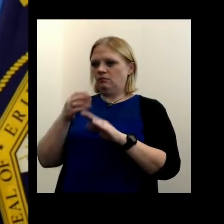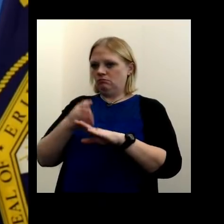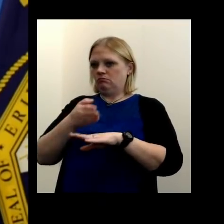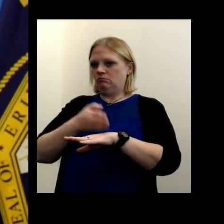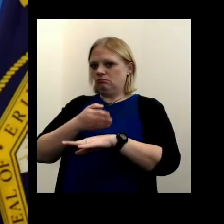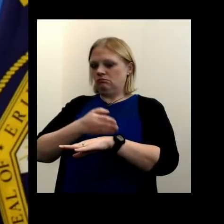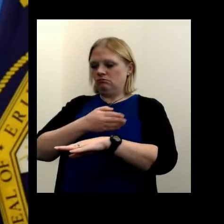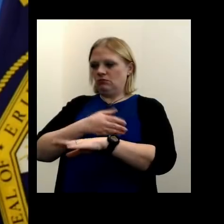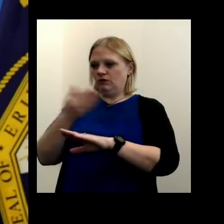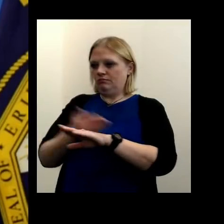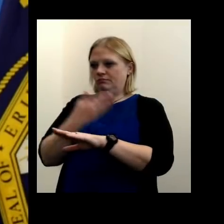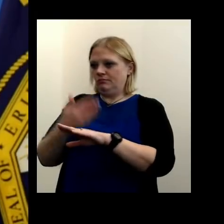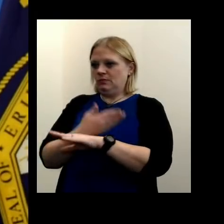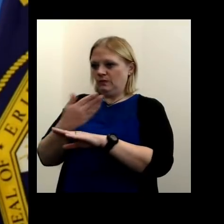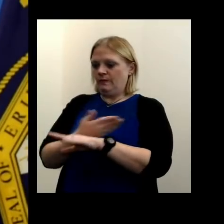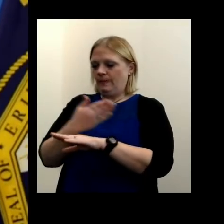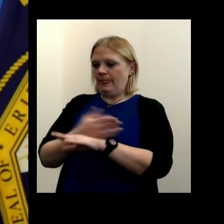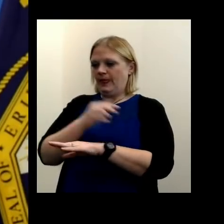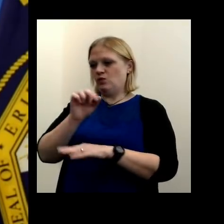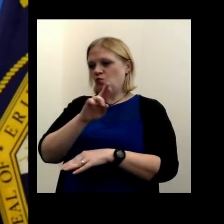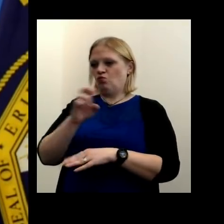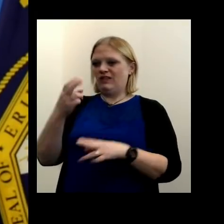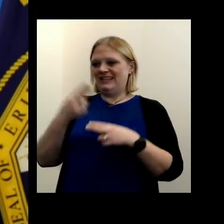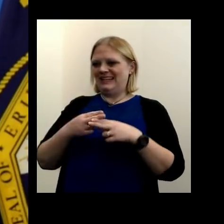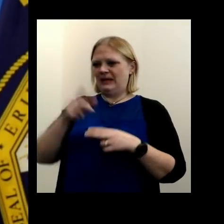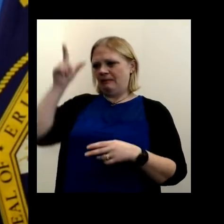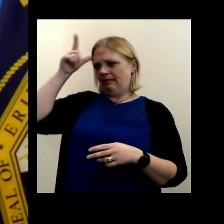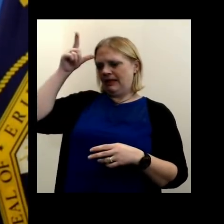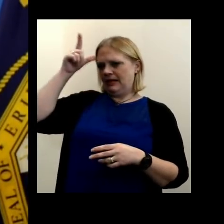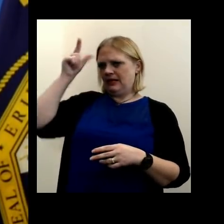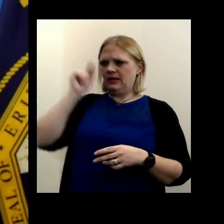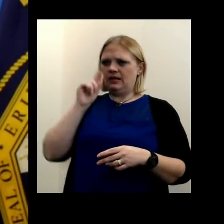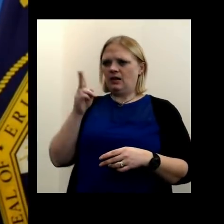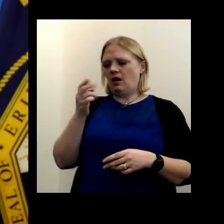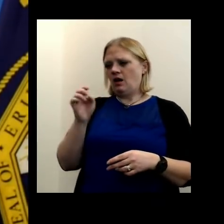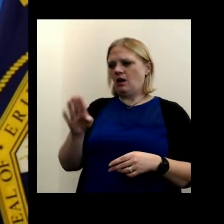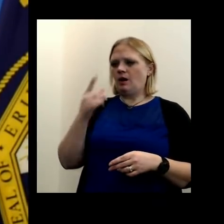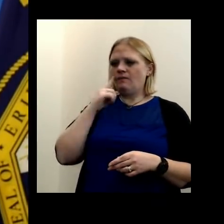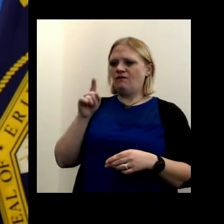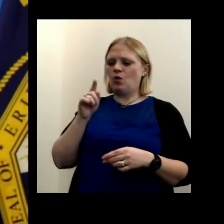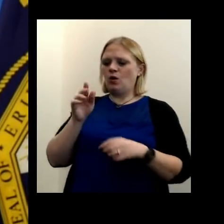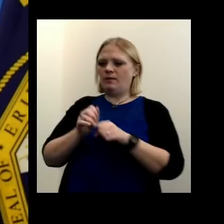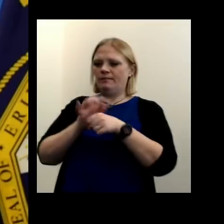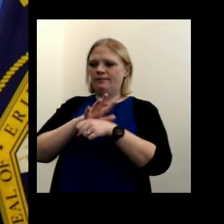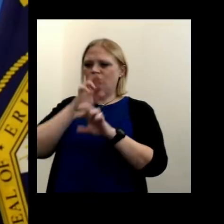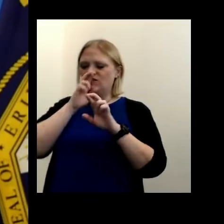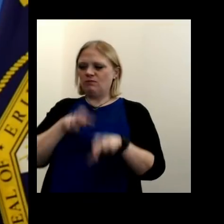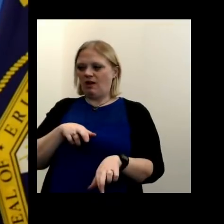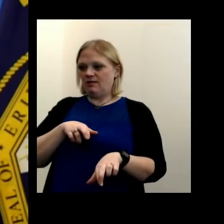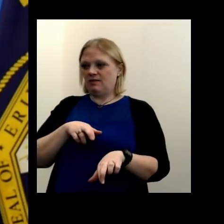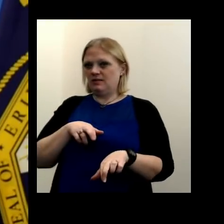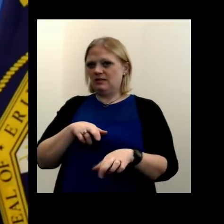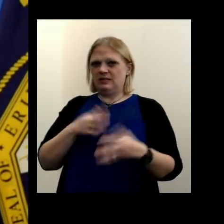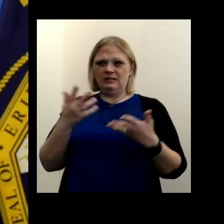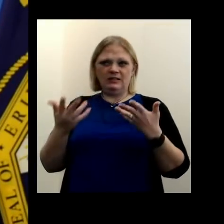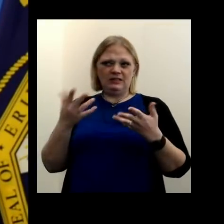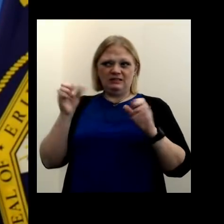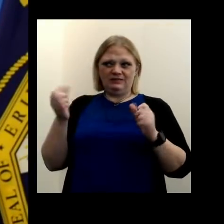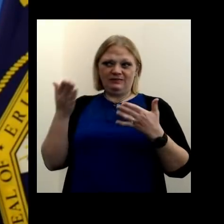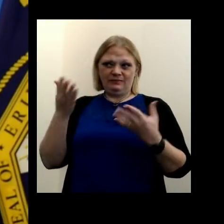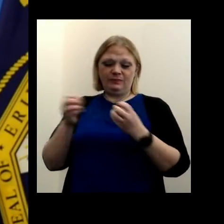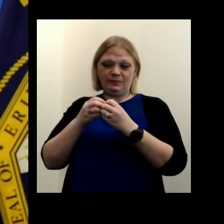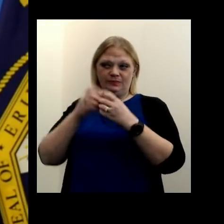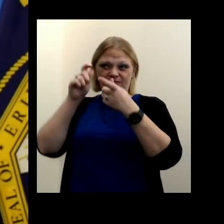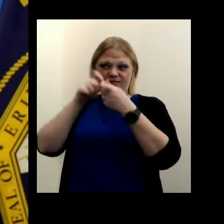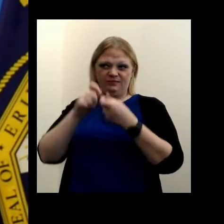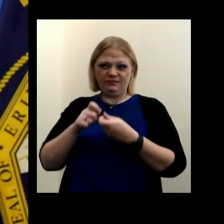soon to be renamed Lincoln. It'll be a hub for the county's pandemic response. Could you perhaps maybe offer some more details